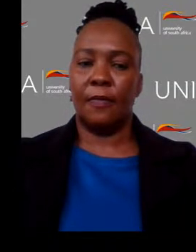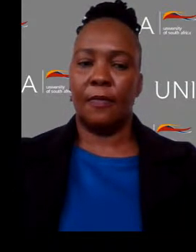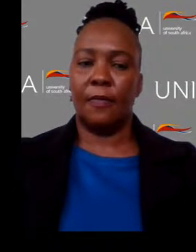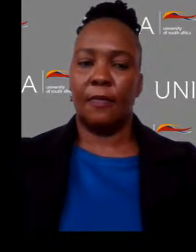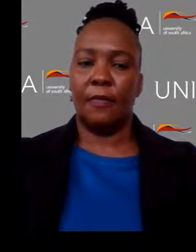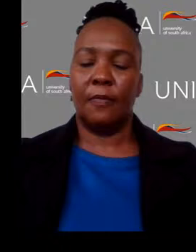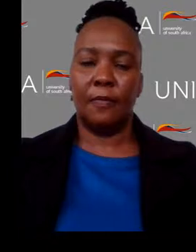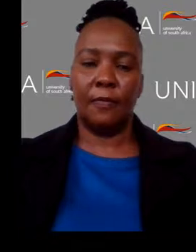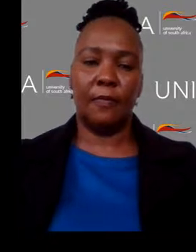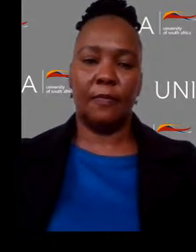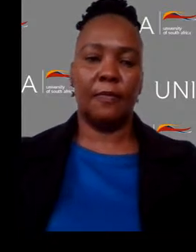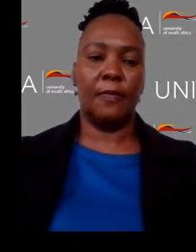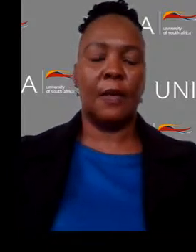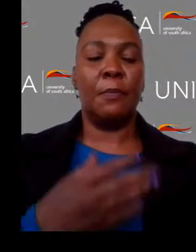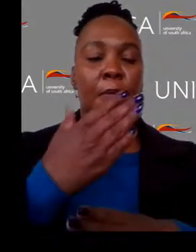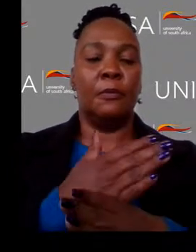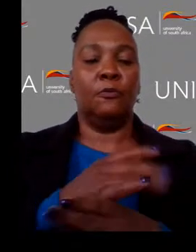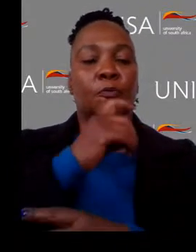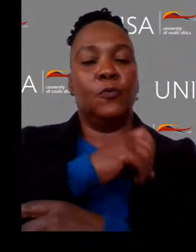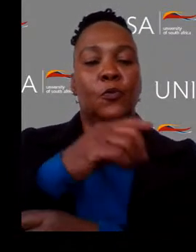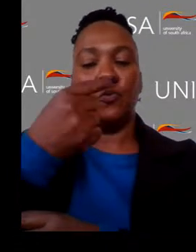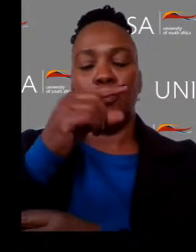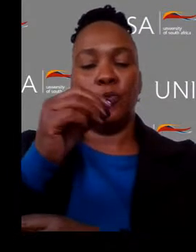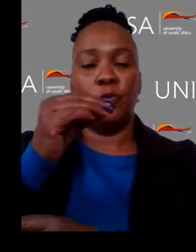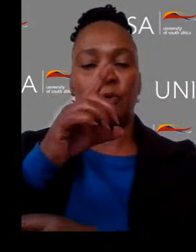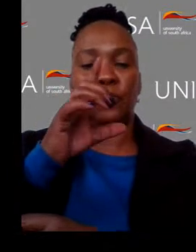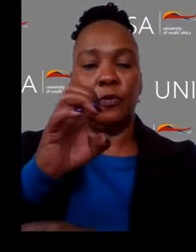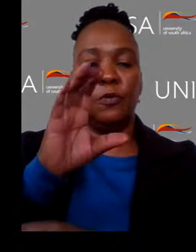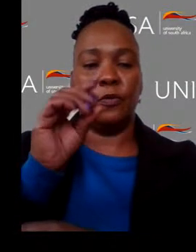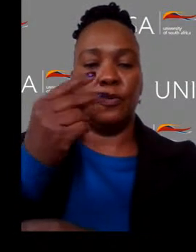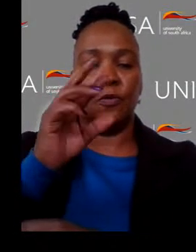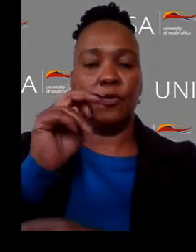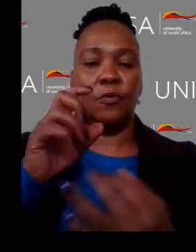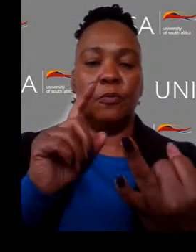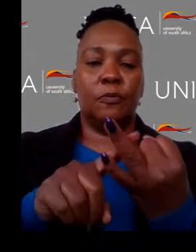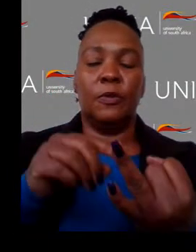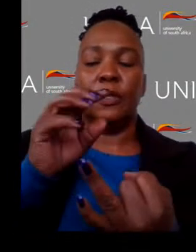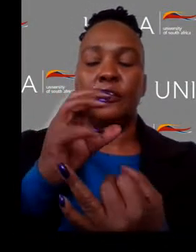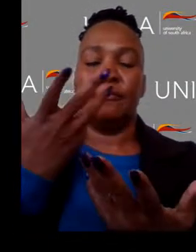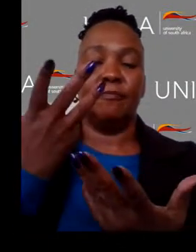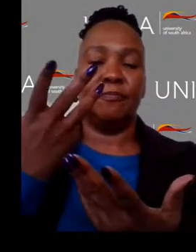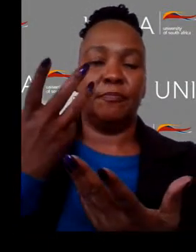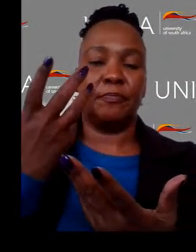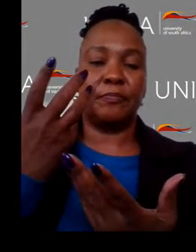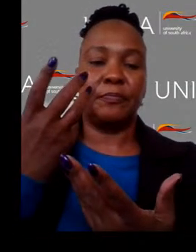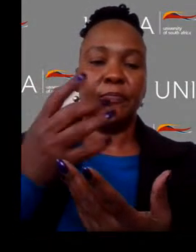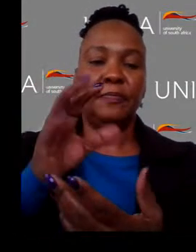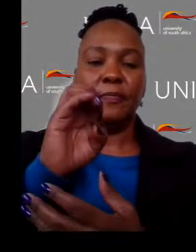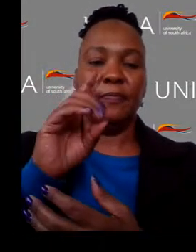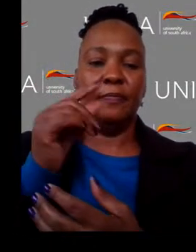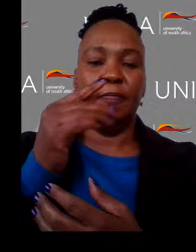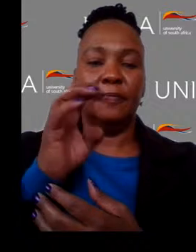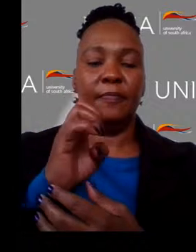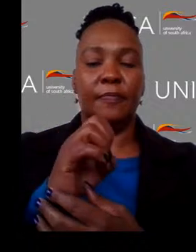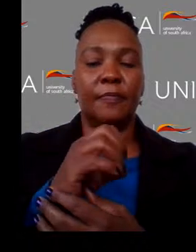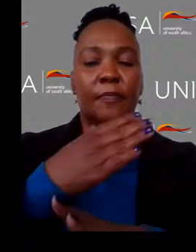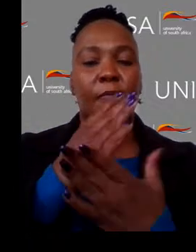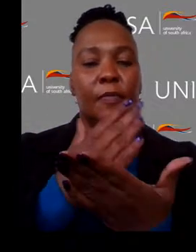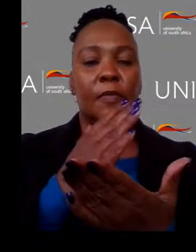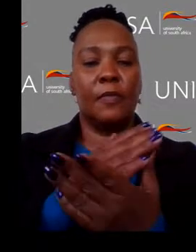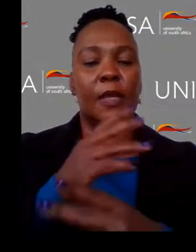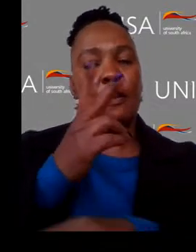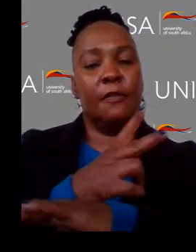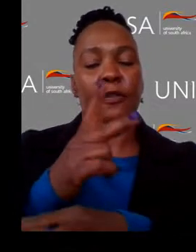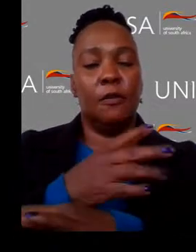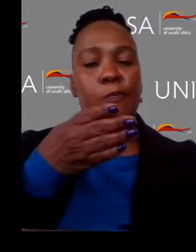the IRIS invigilation, we get an explanation exactly what this is. There's a video as well that guides you through how to set